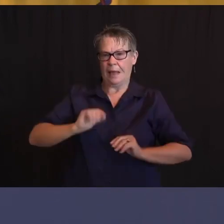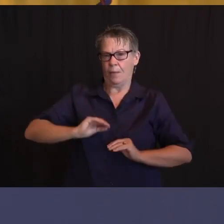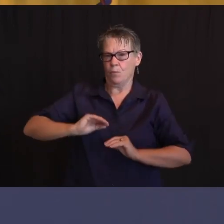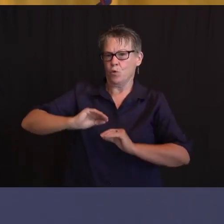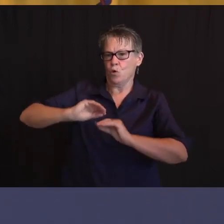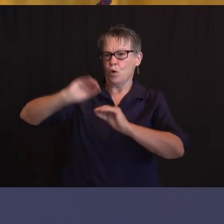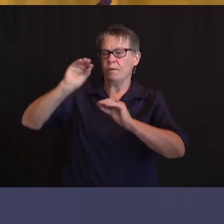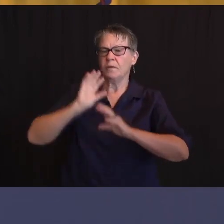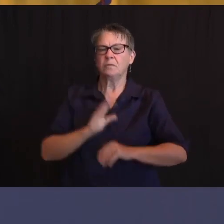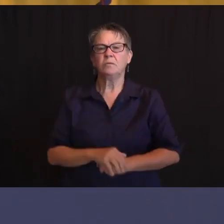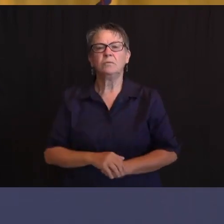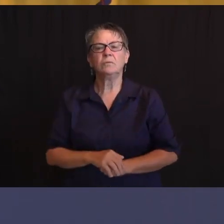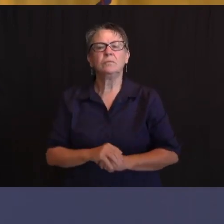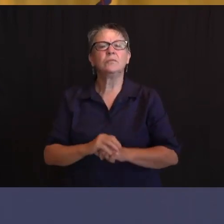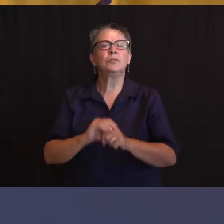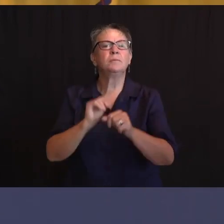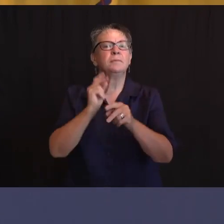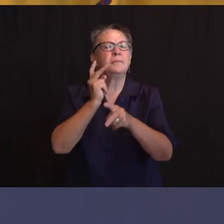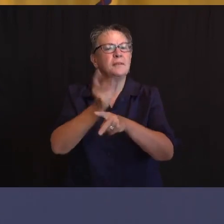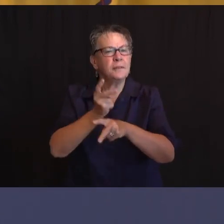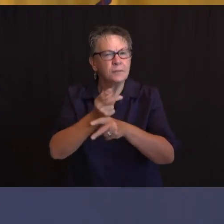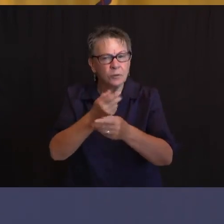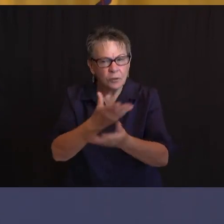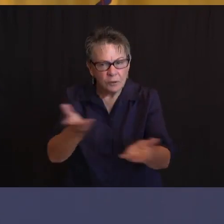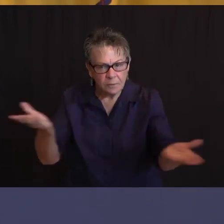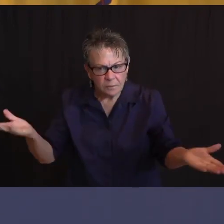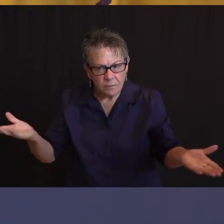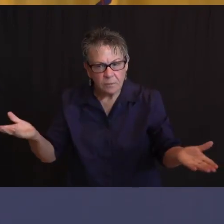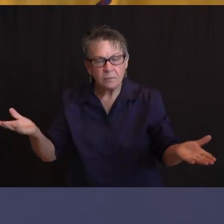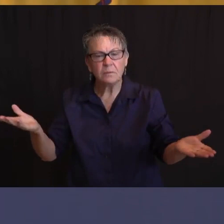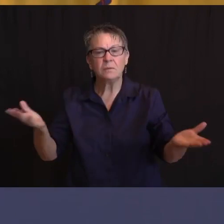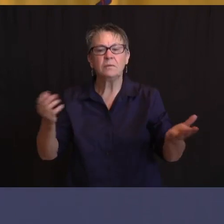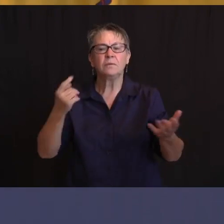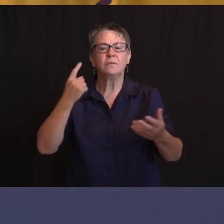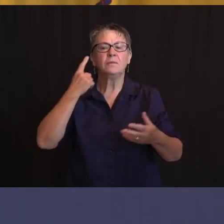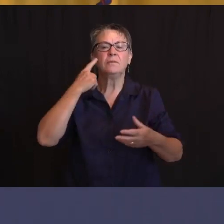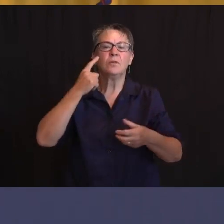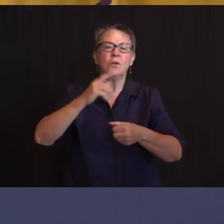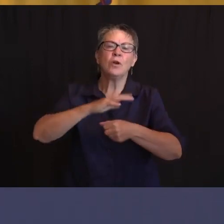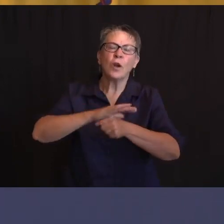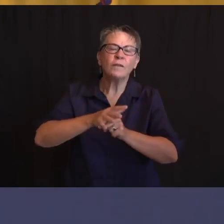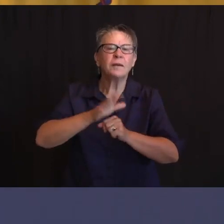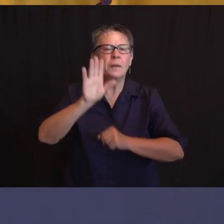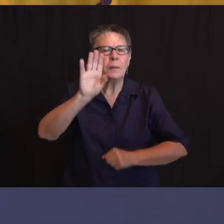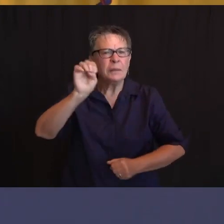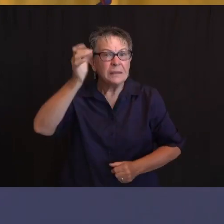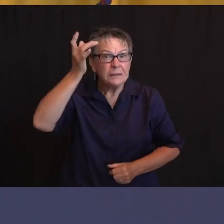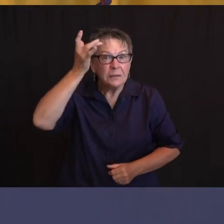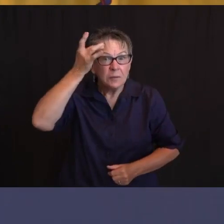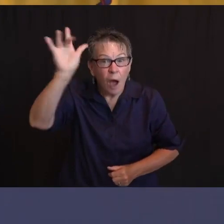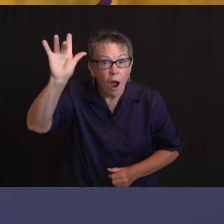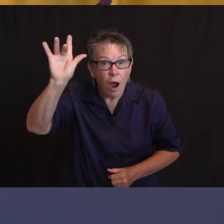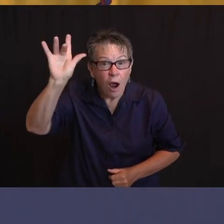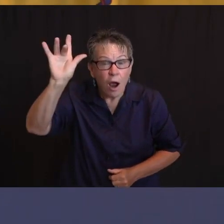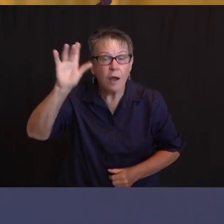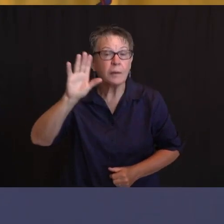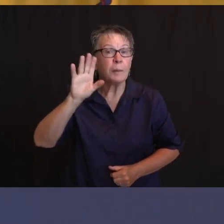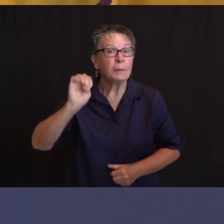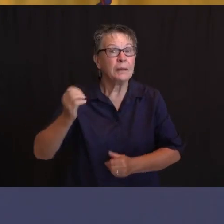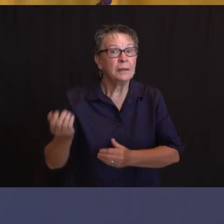Wear face coverings, stay 6 feet apart, wash your hands with soap and water. It's cool to gather. It's cool to let your hair down. That's not a